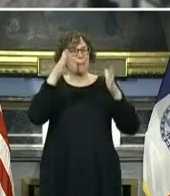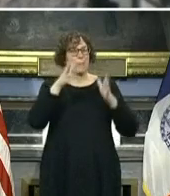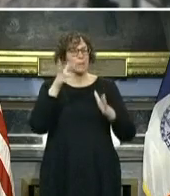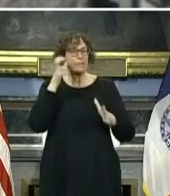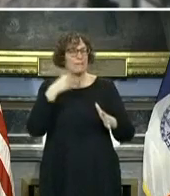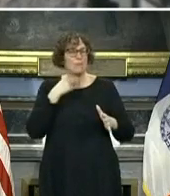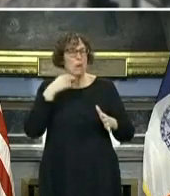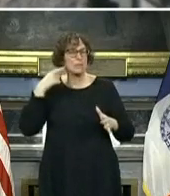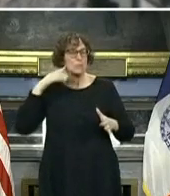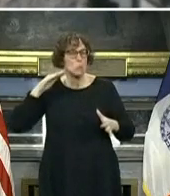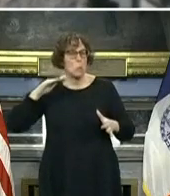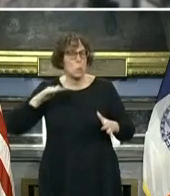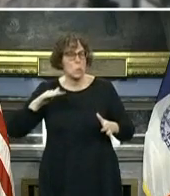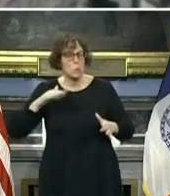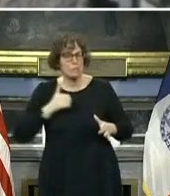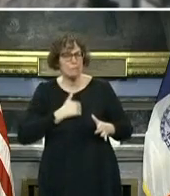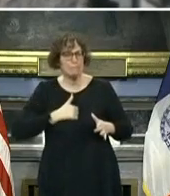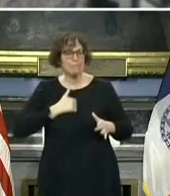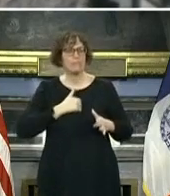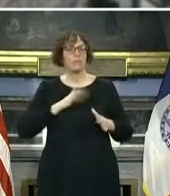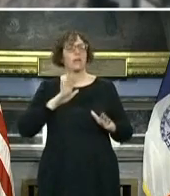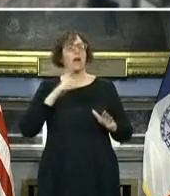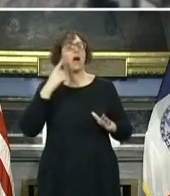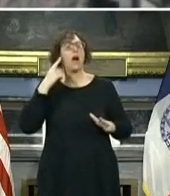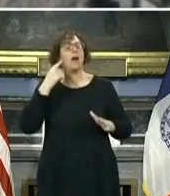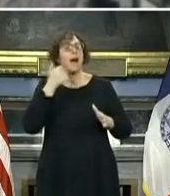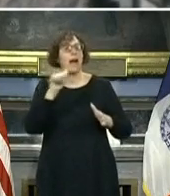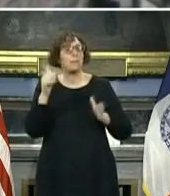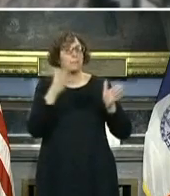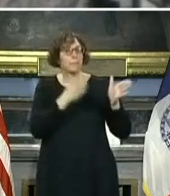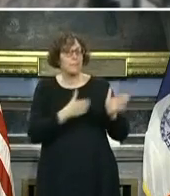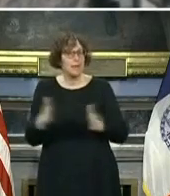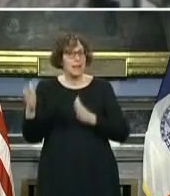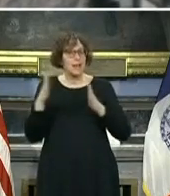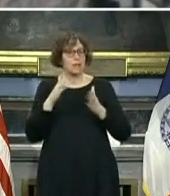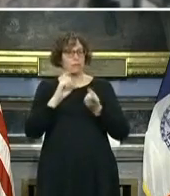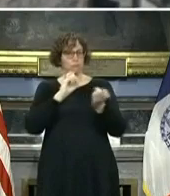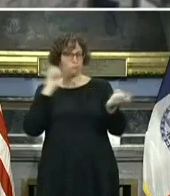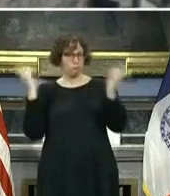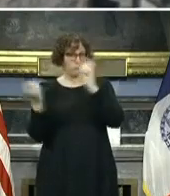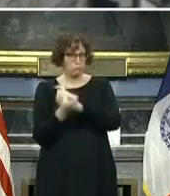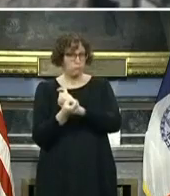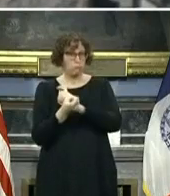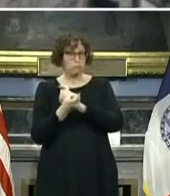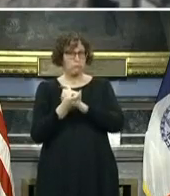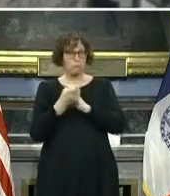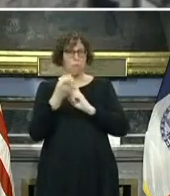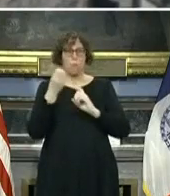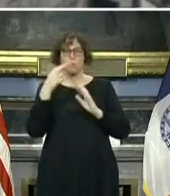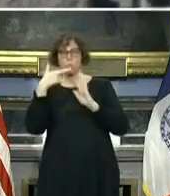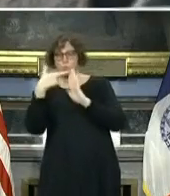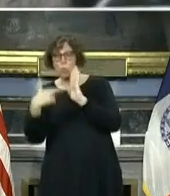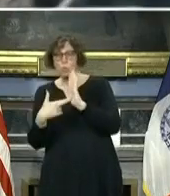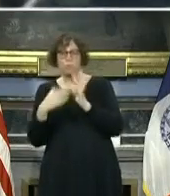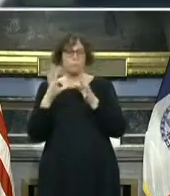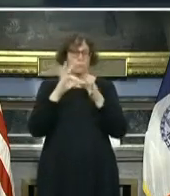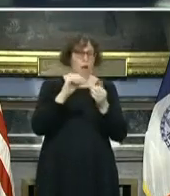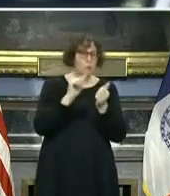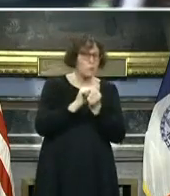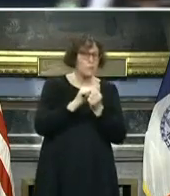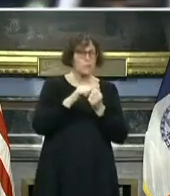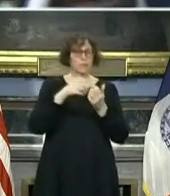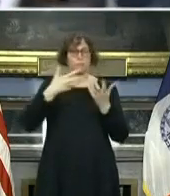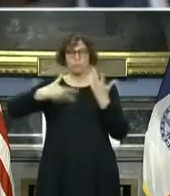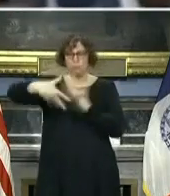plans to change anything in that regard of how they respond to those kinds of situations? We're going to be, I've spoken to leaders